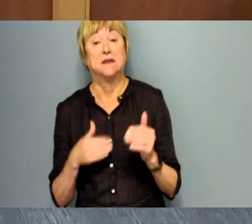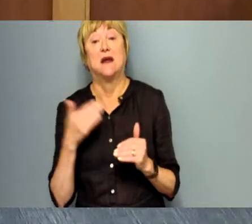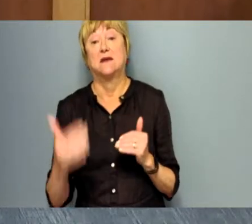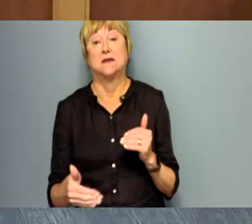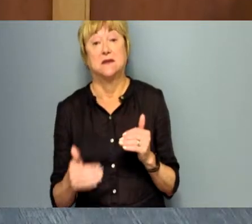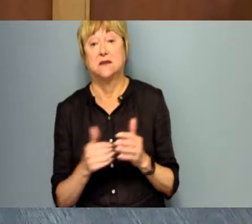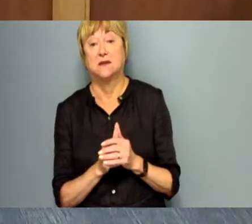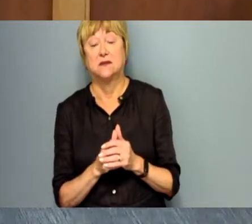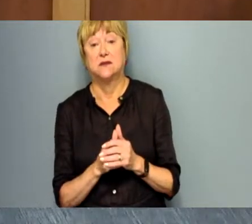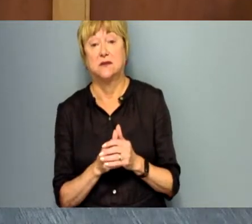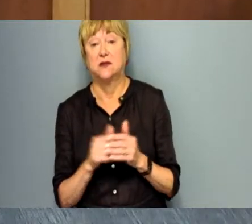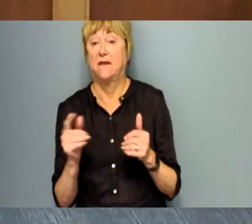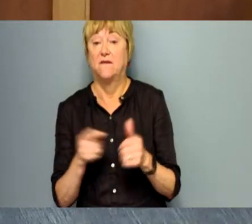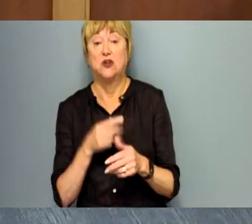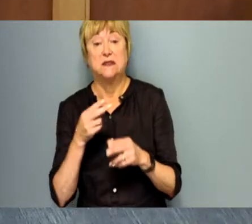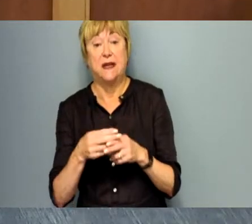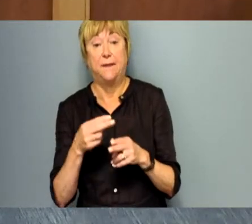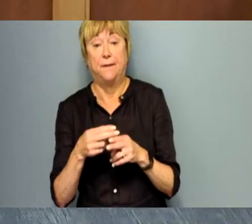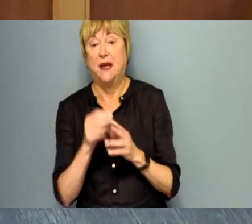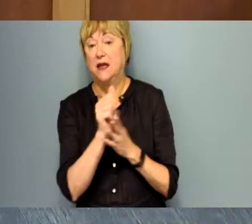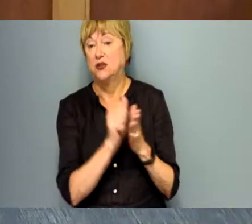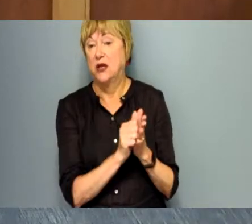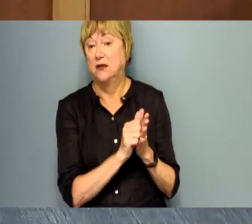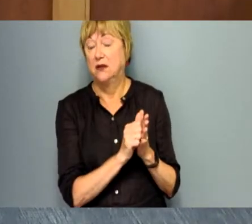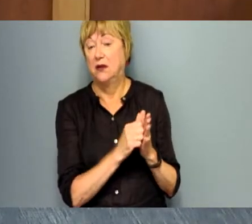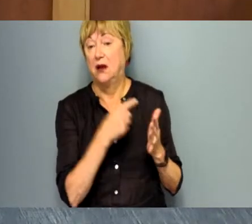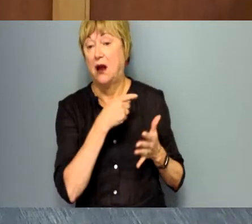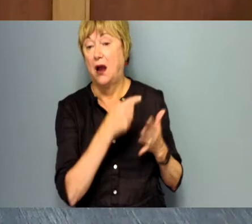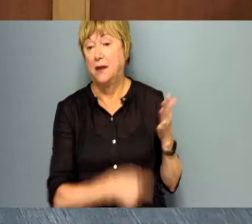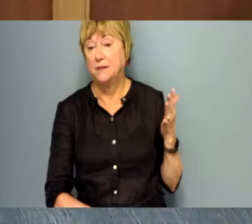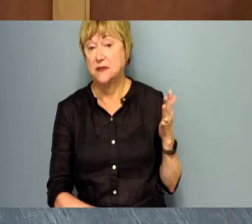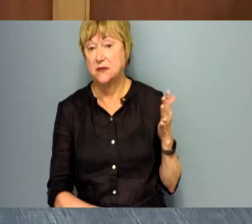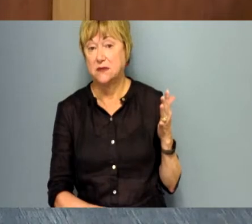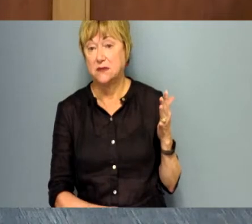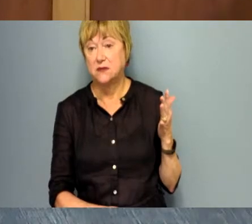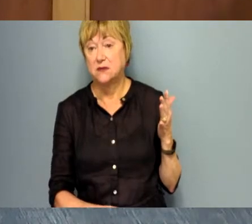First name is, again, this is agenda items. I would ask